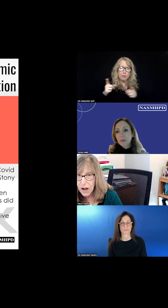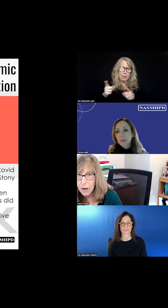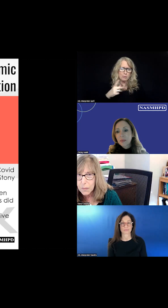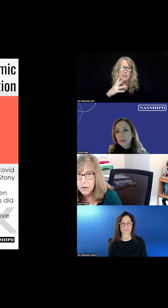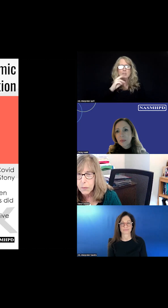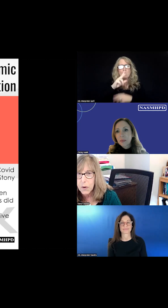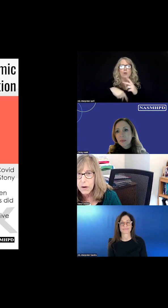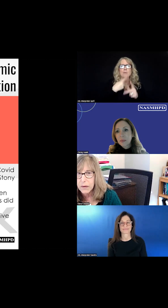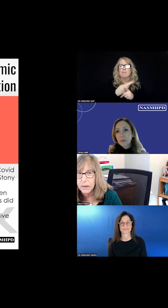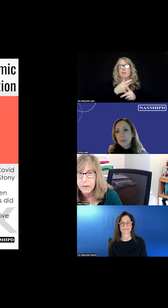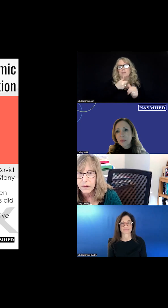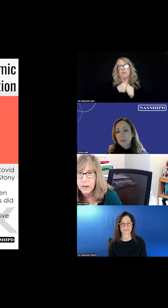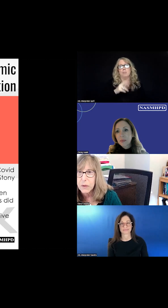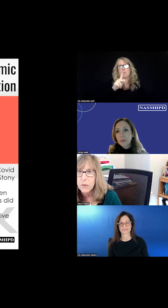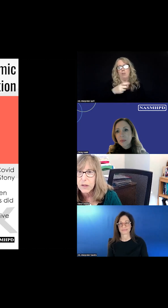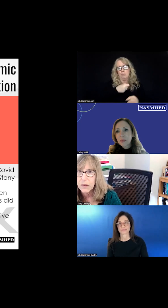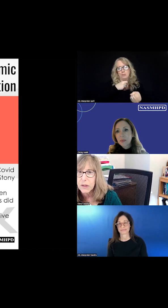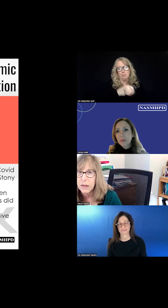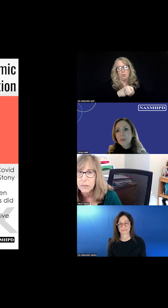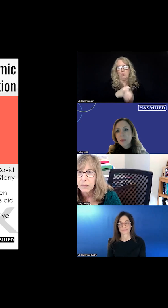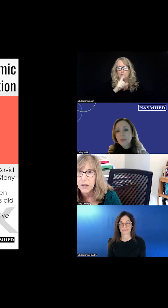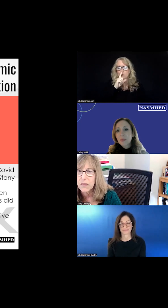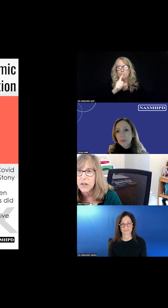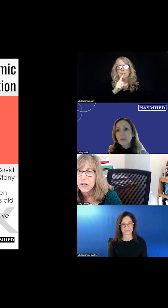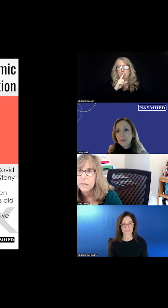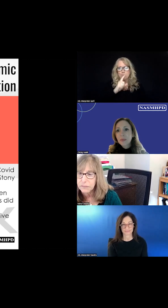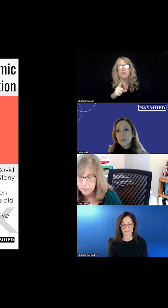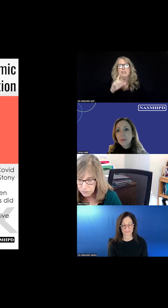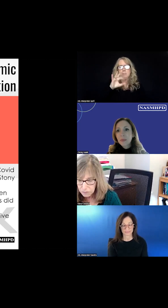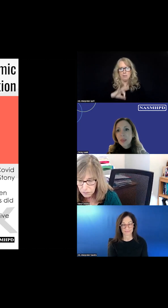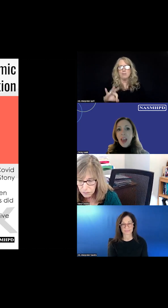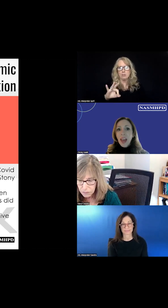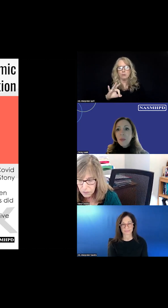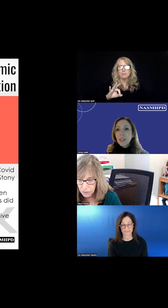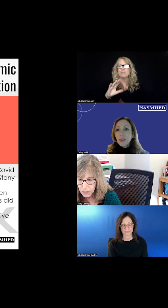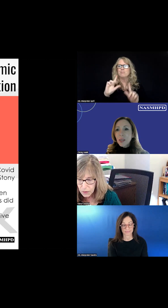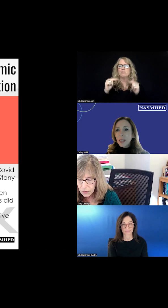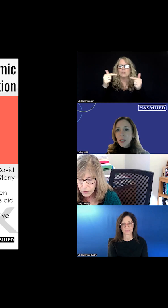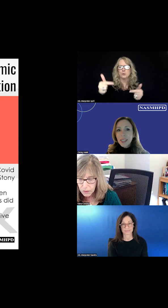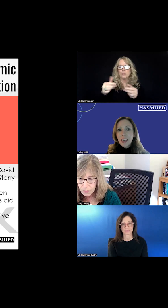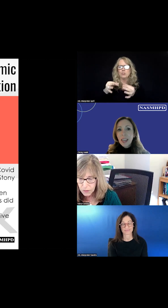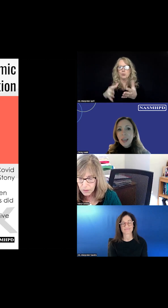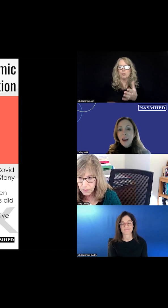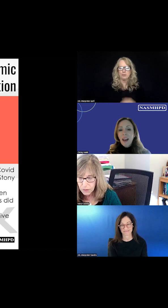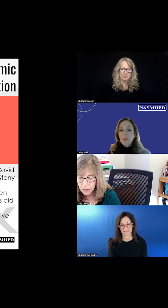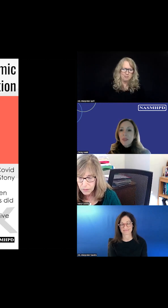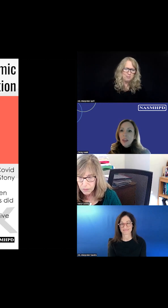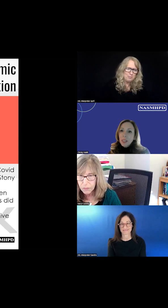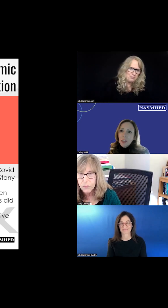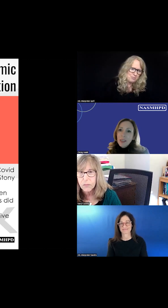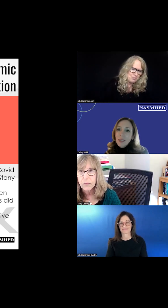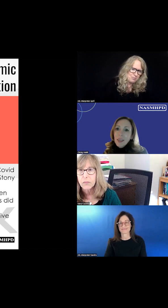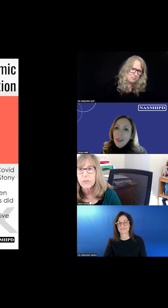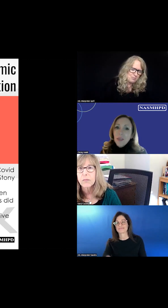this type of follow-up support can be really, really beneficial. It was also interesting that